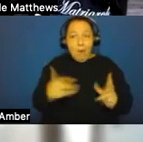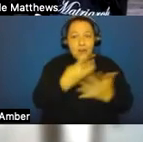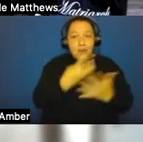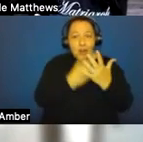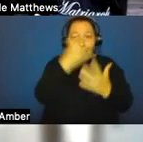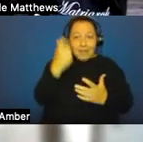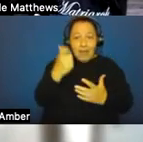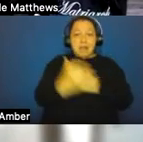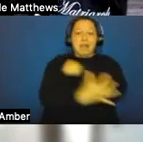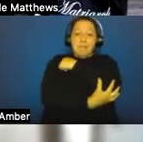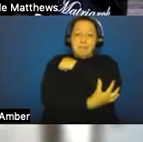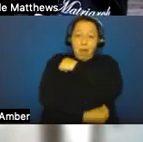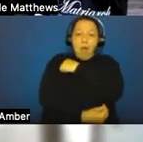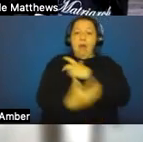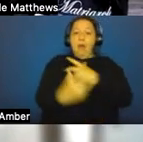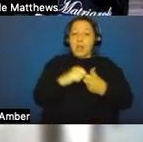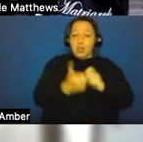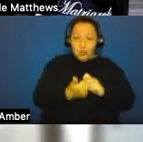get ahead because of,